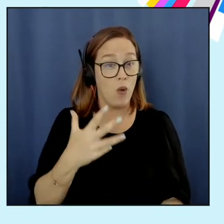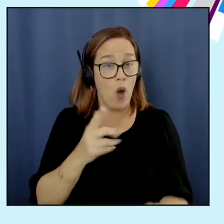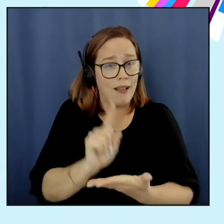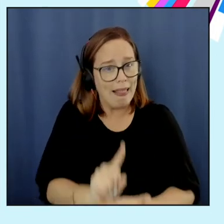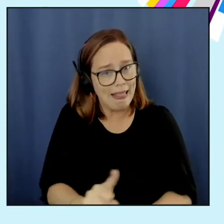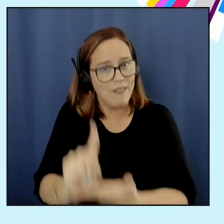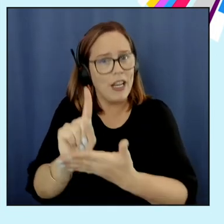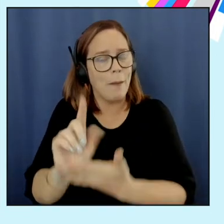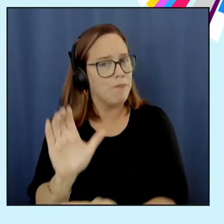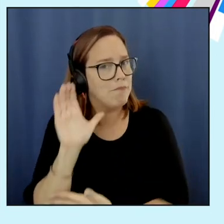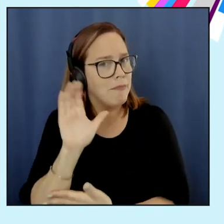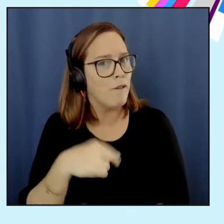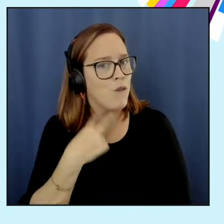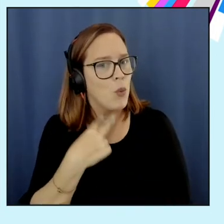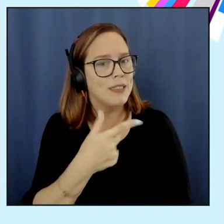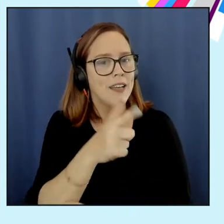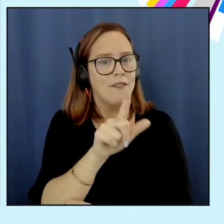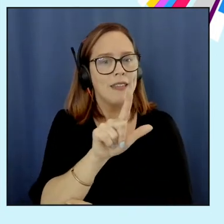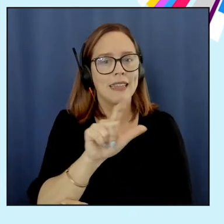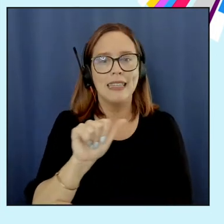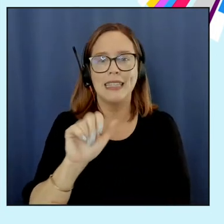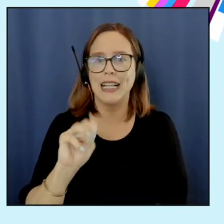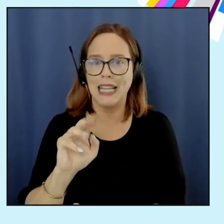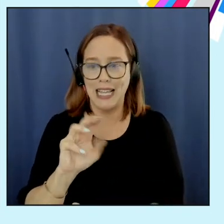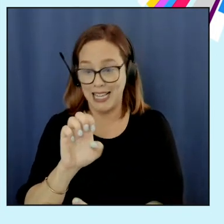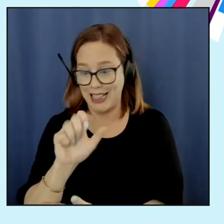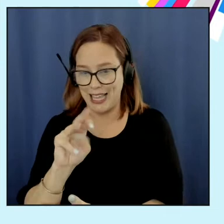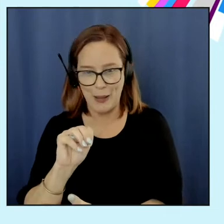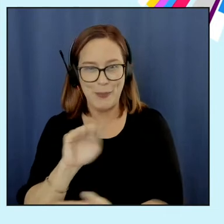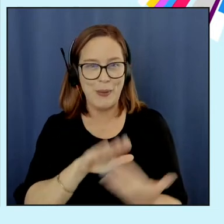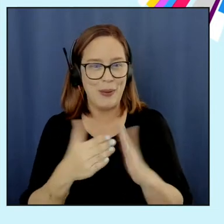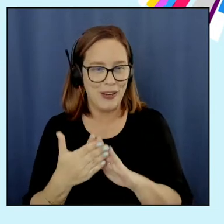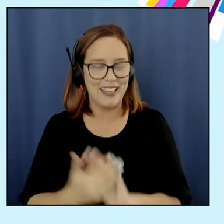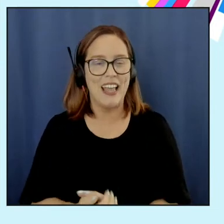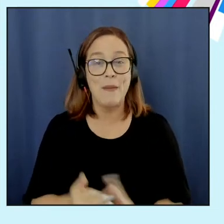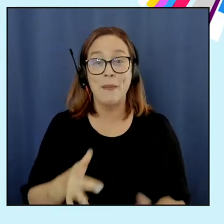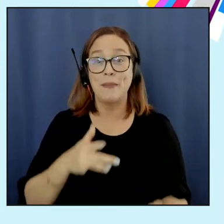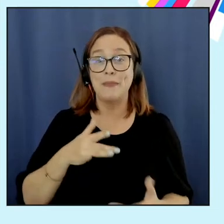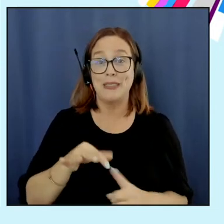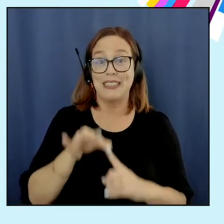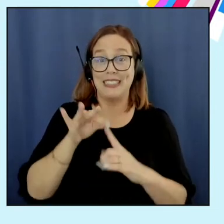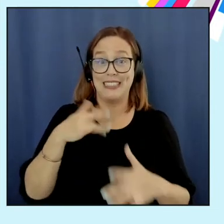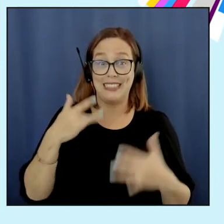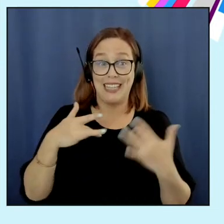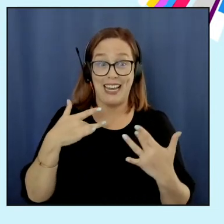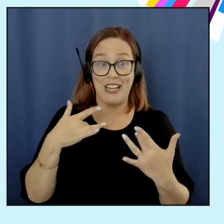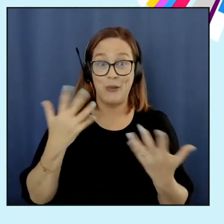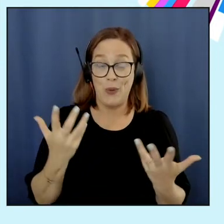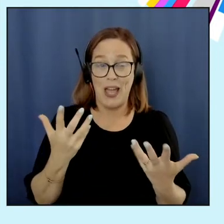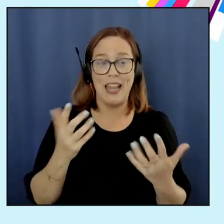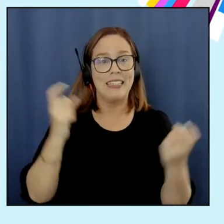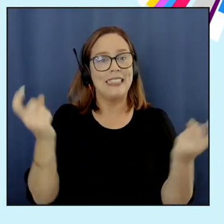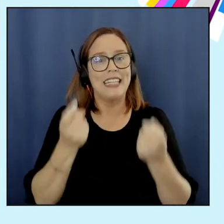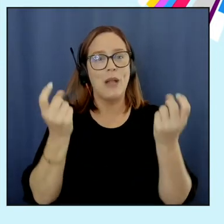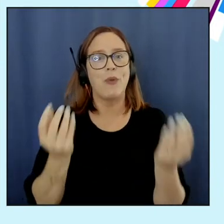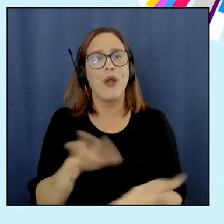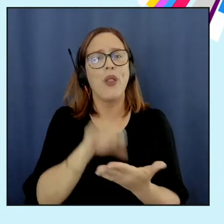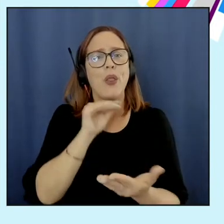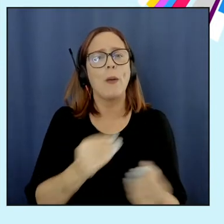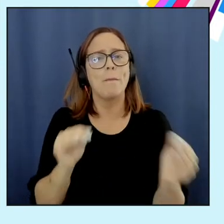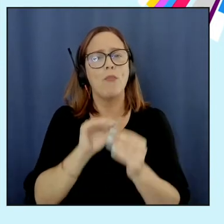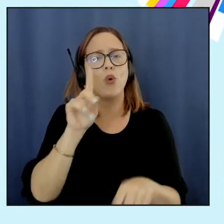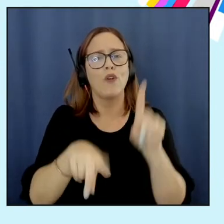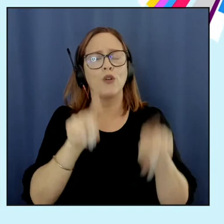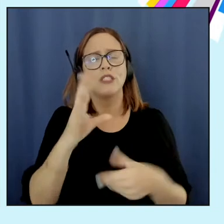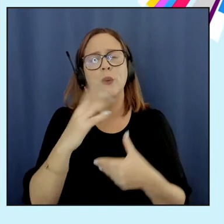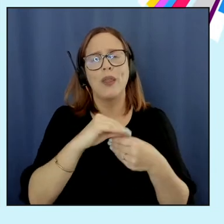GLEAM community. I'm especially excited to celebrate and to learn more about the diversity within the community, knowing there are many